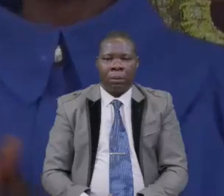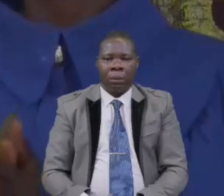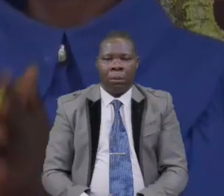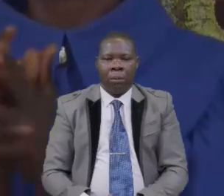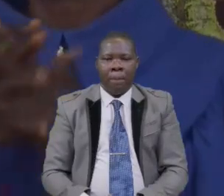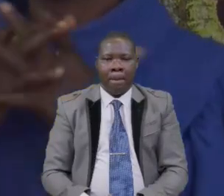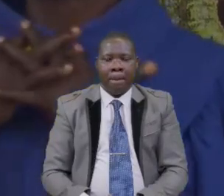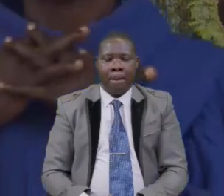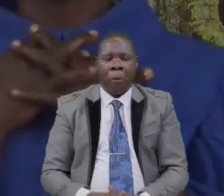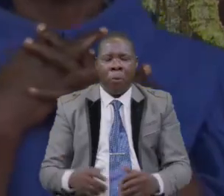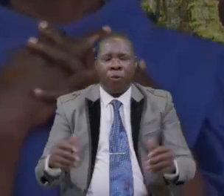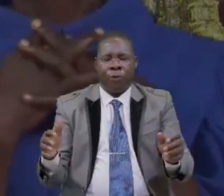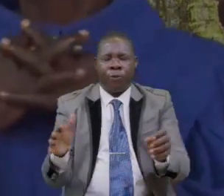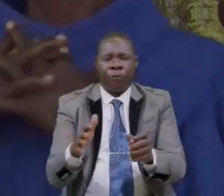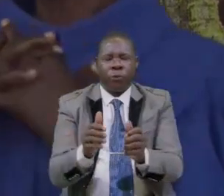wholeheartedly.